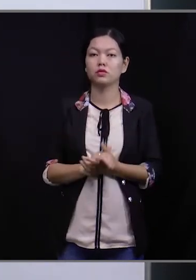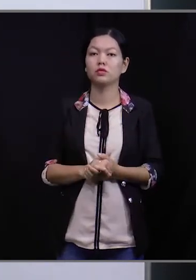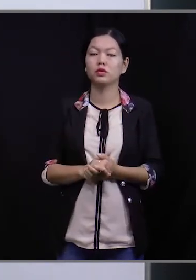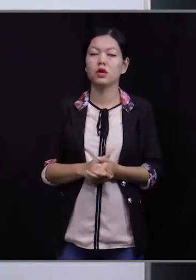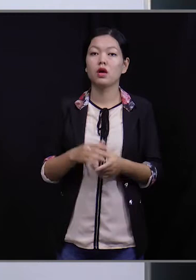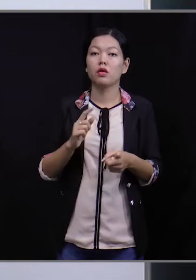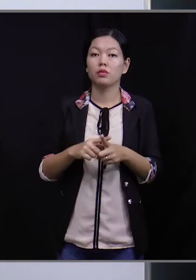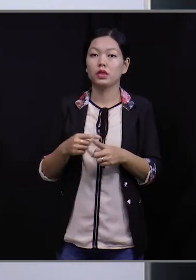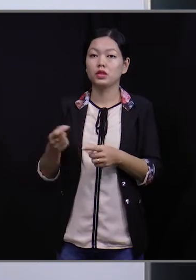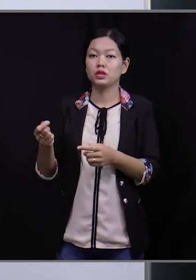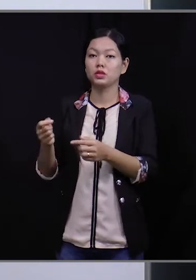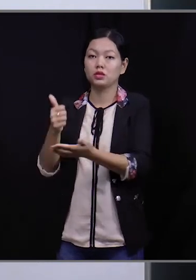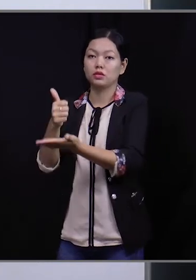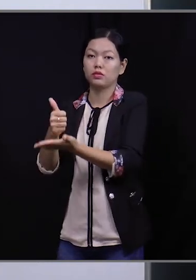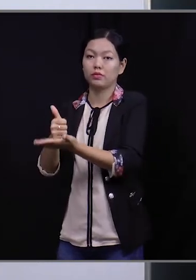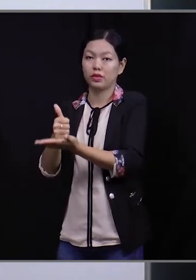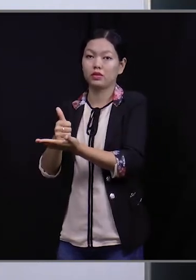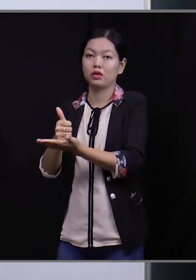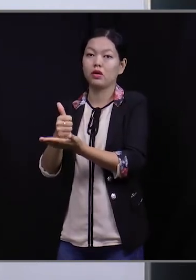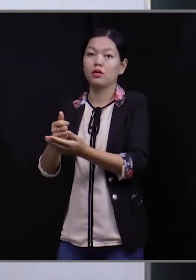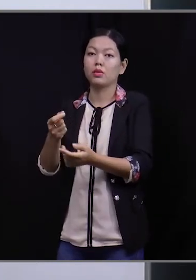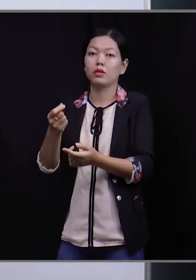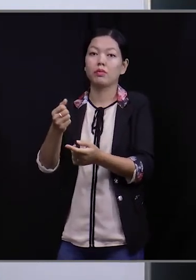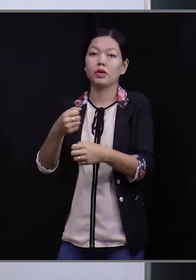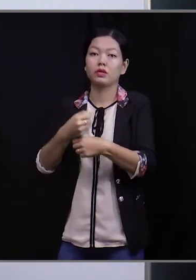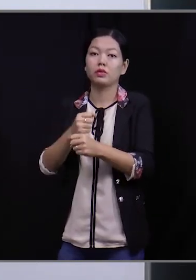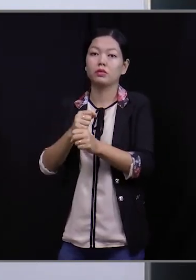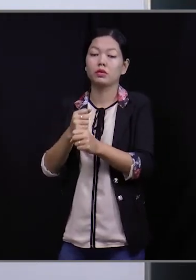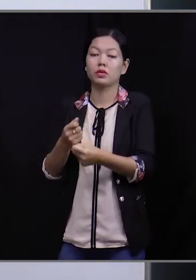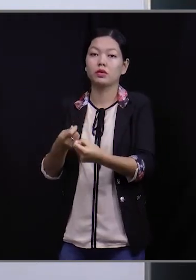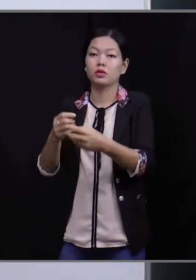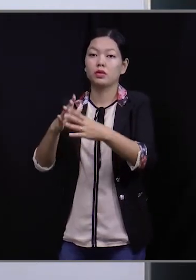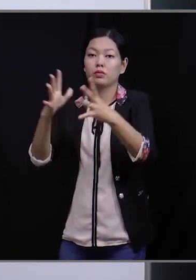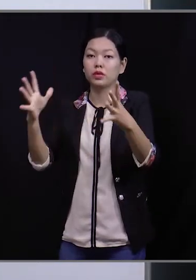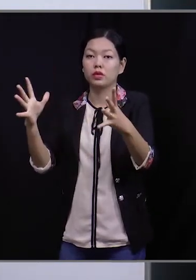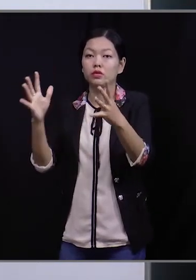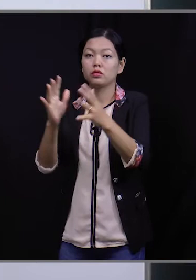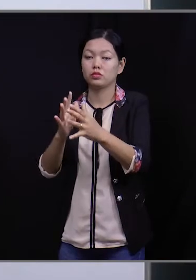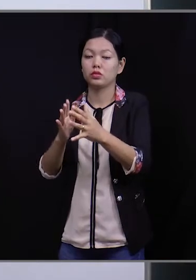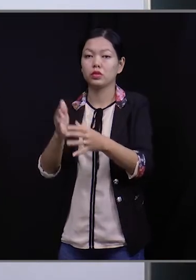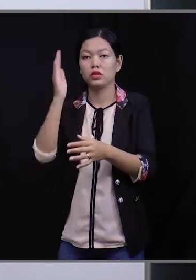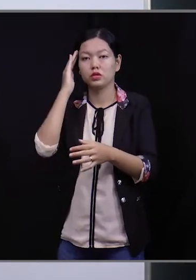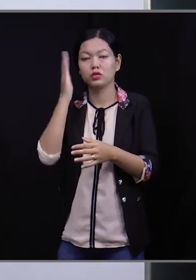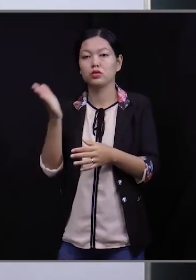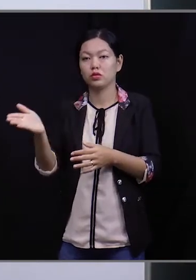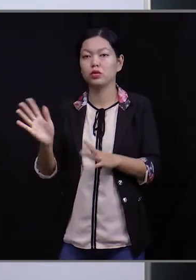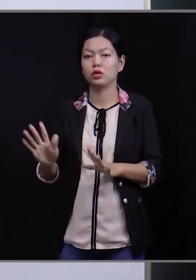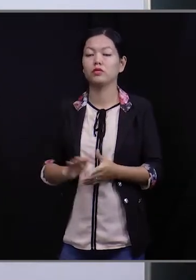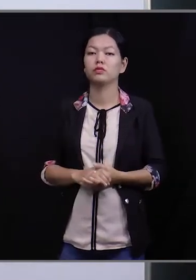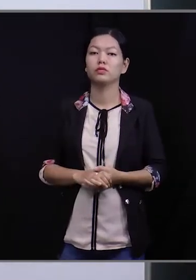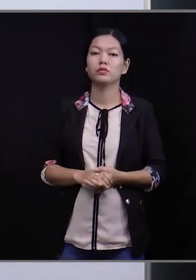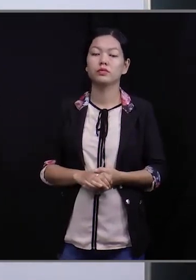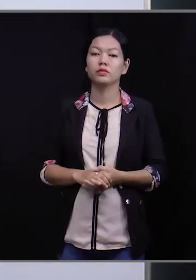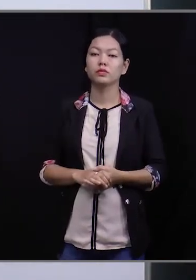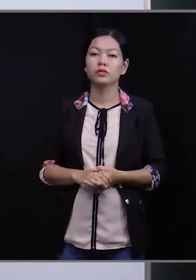create interest or create credit in the economy, they can also control. The government can control this. So that's the reason